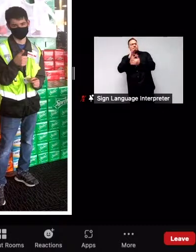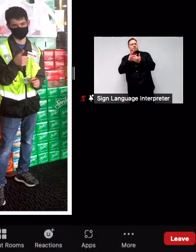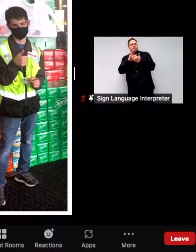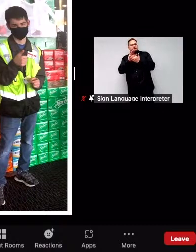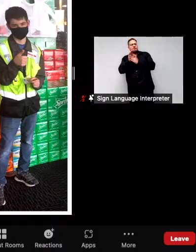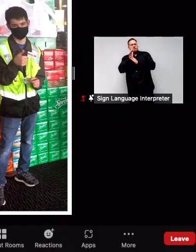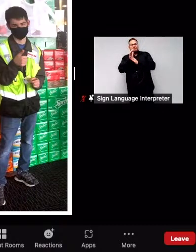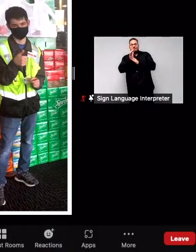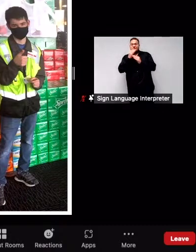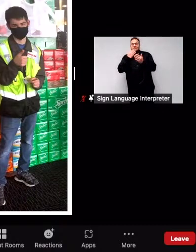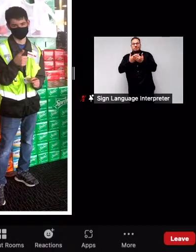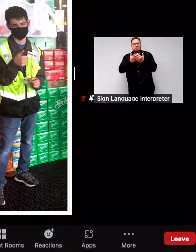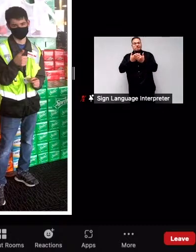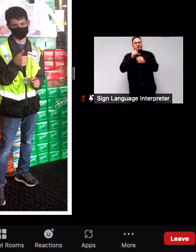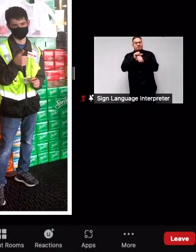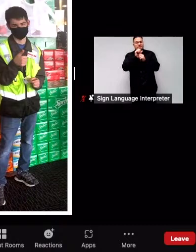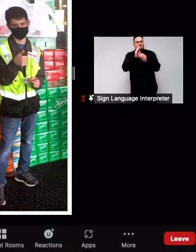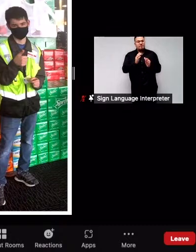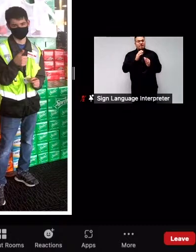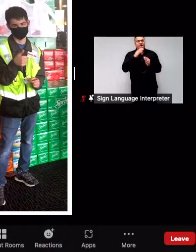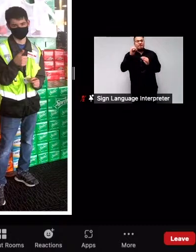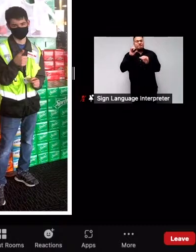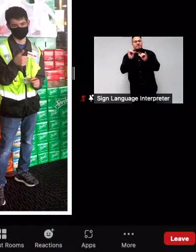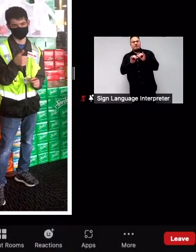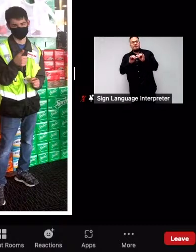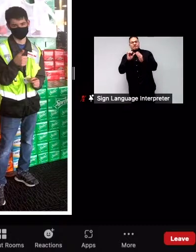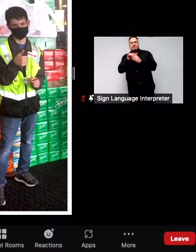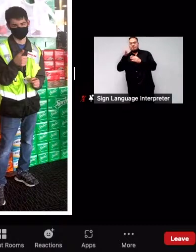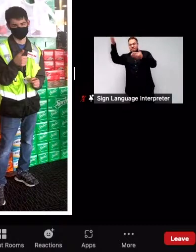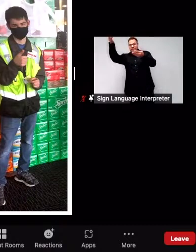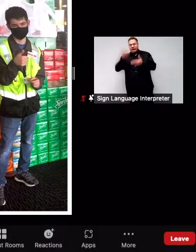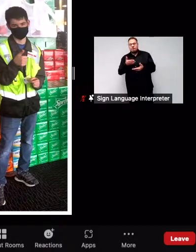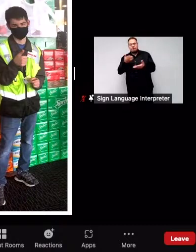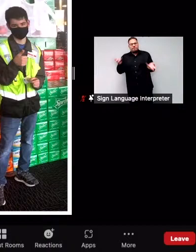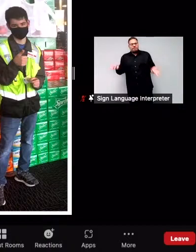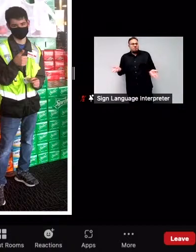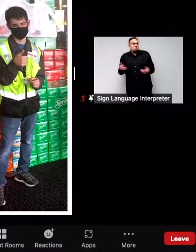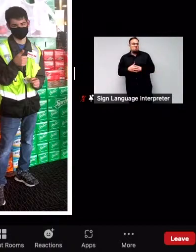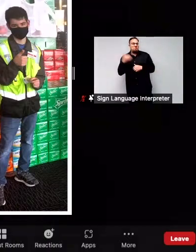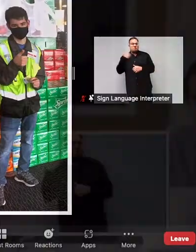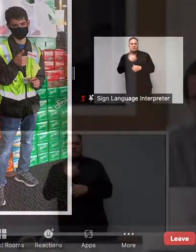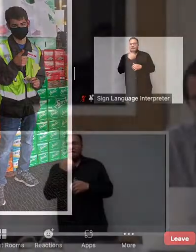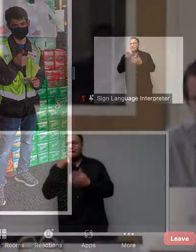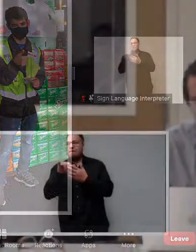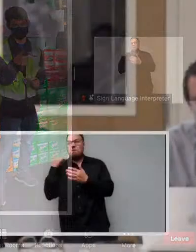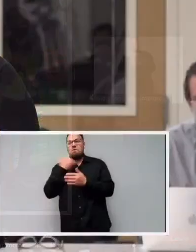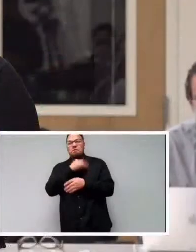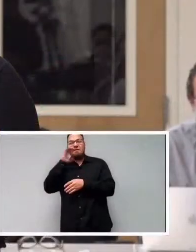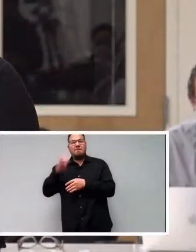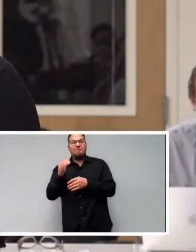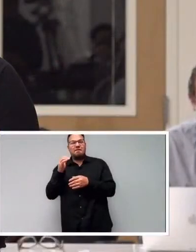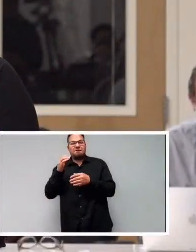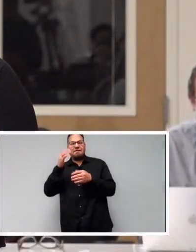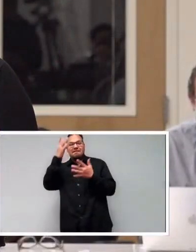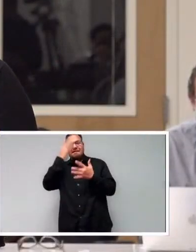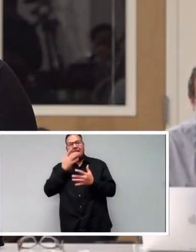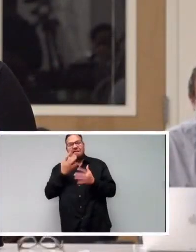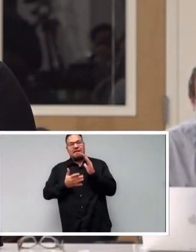employee, and then we just hope that the employer just hires them. And we always say we're never sad to lose a work site, because it usually